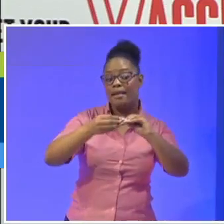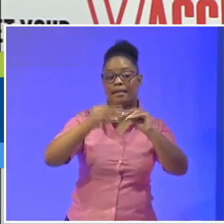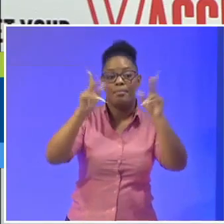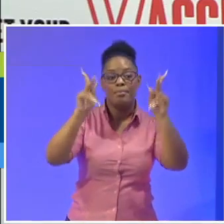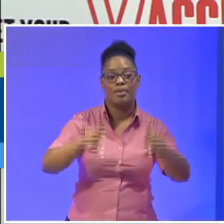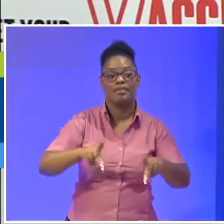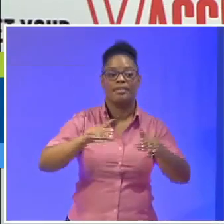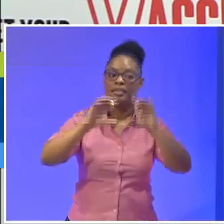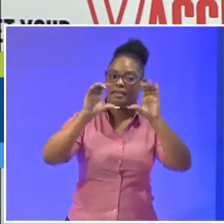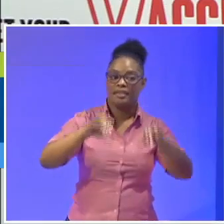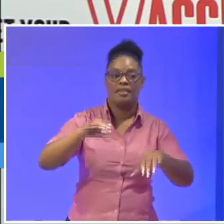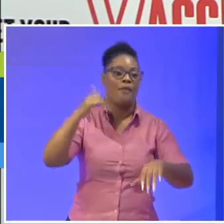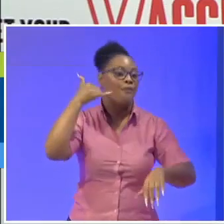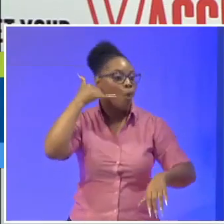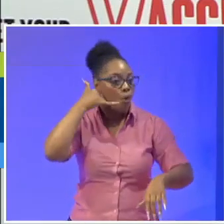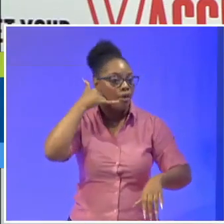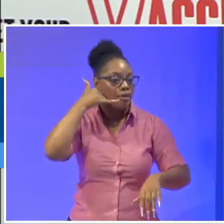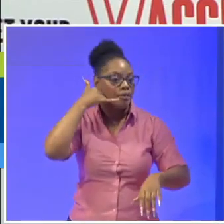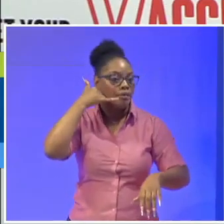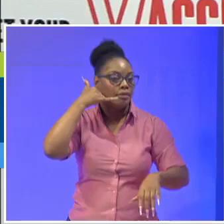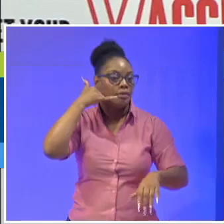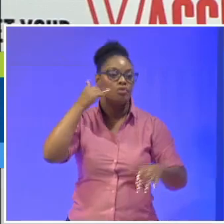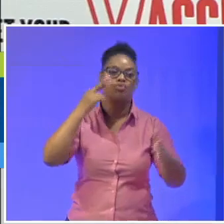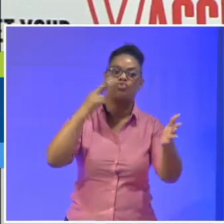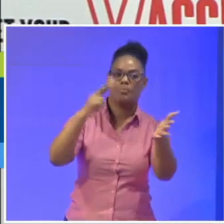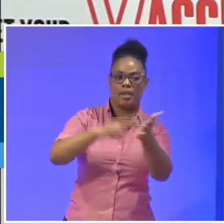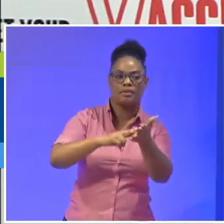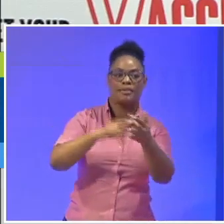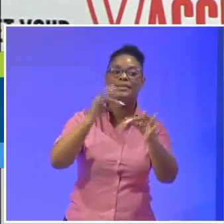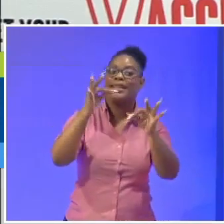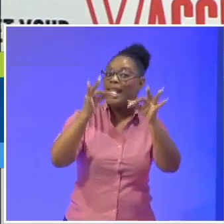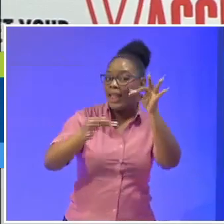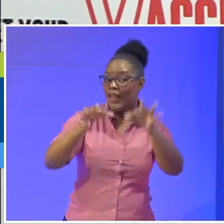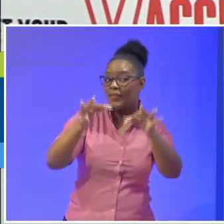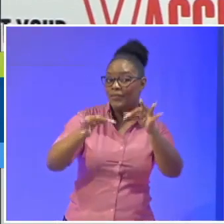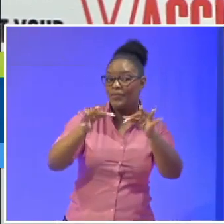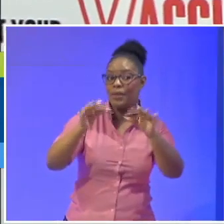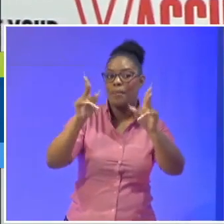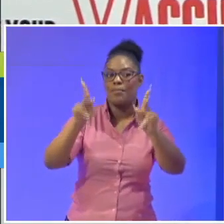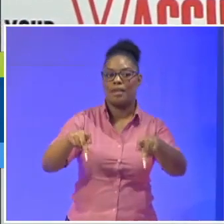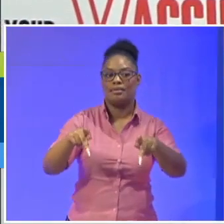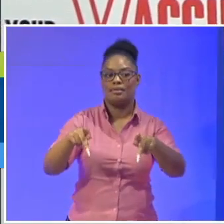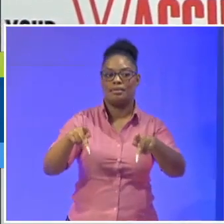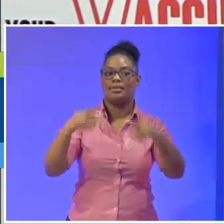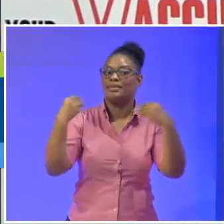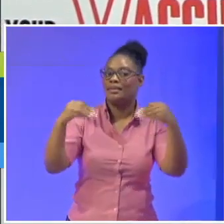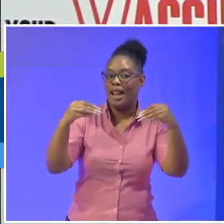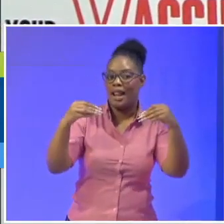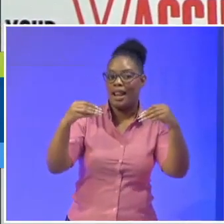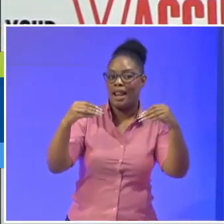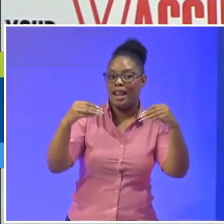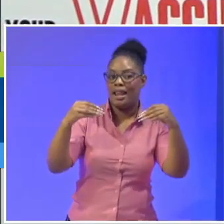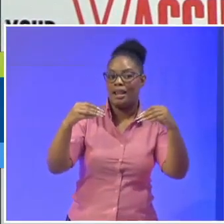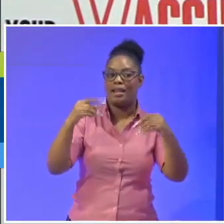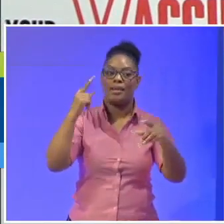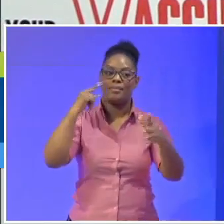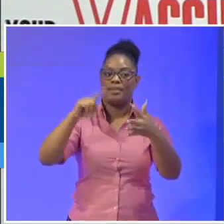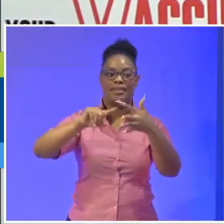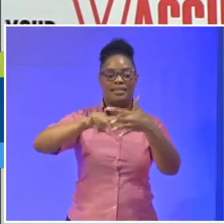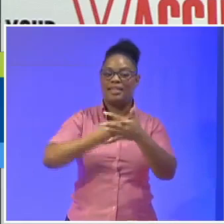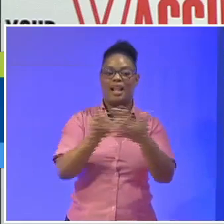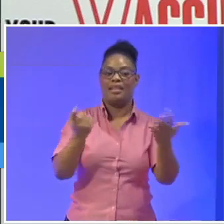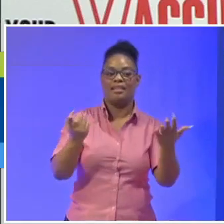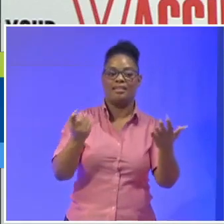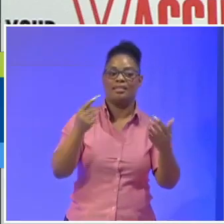to report the sale or purchase of any kits that are not approved. So we need the public's, and